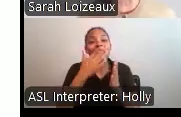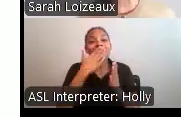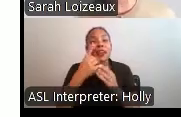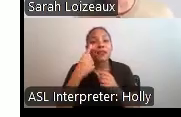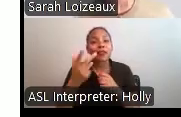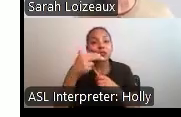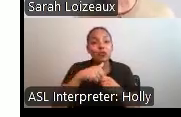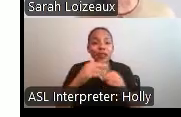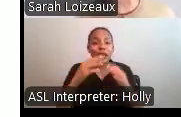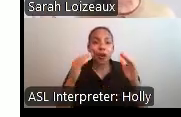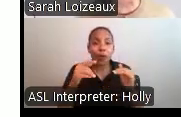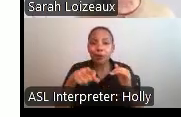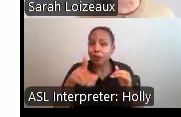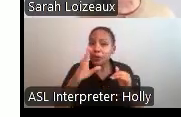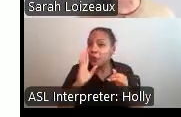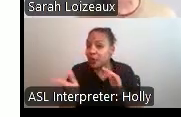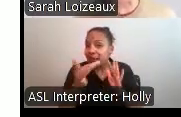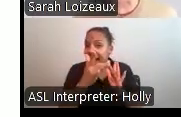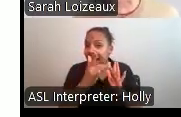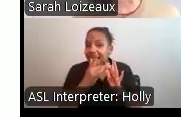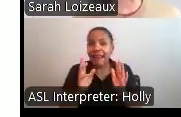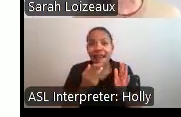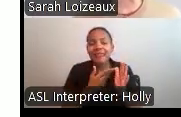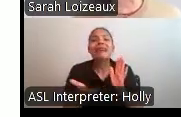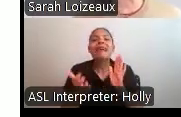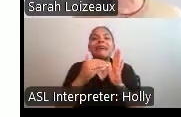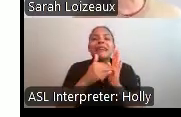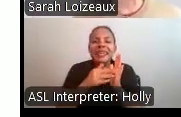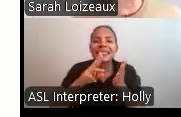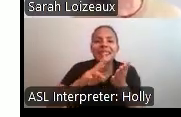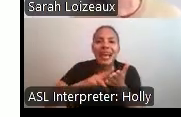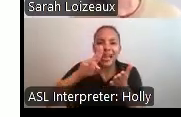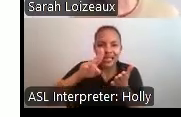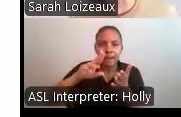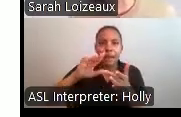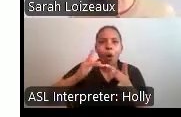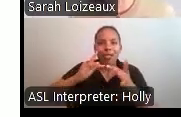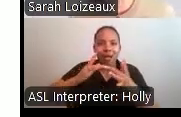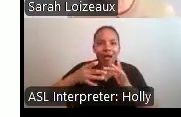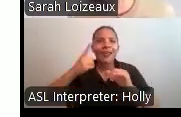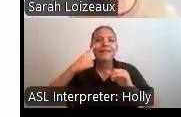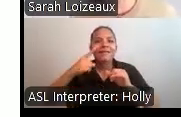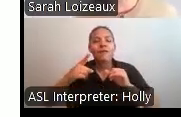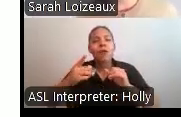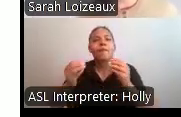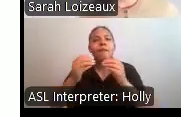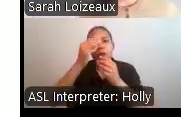will be in touch with us. Again, sign up for updates on leadcenter.org, and have a great afternoon.